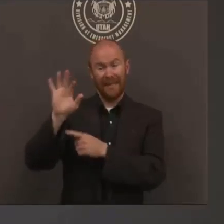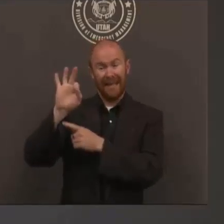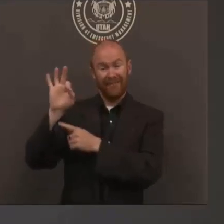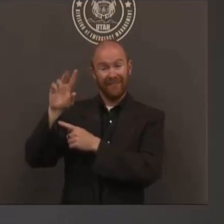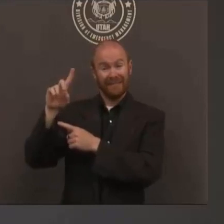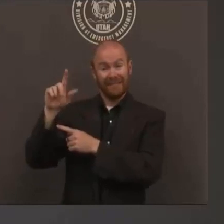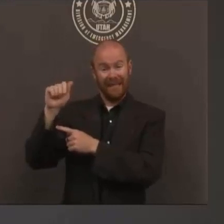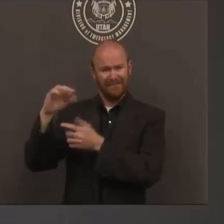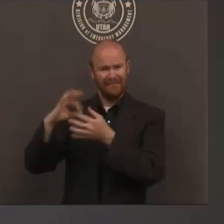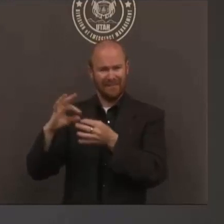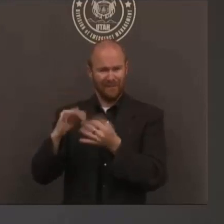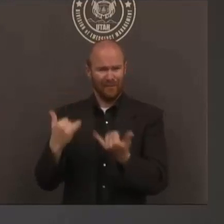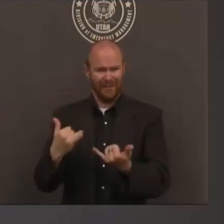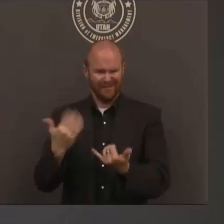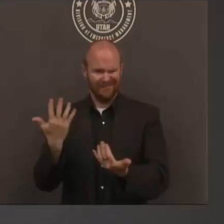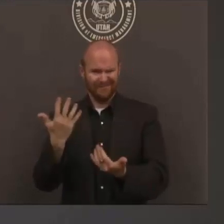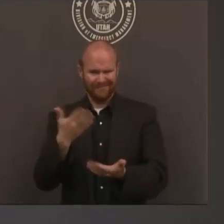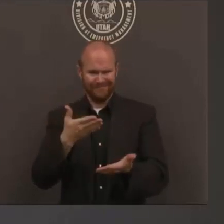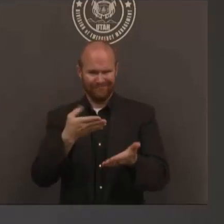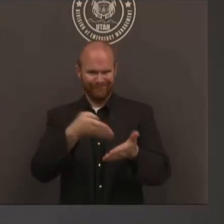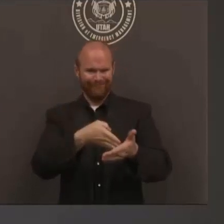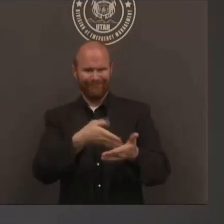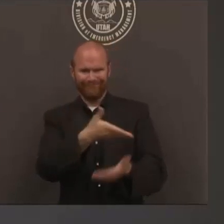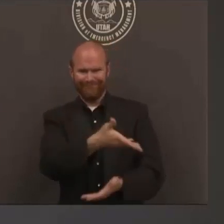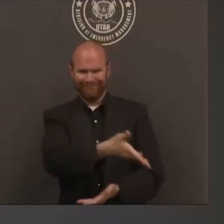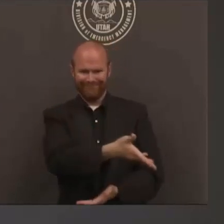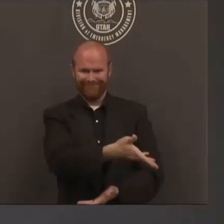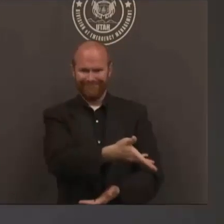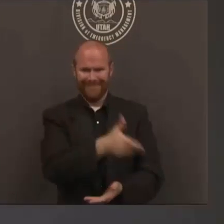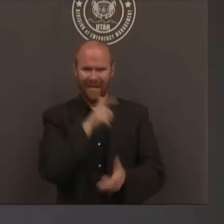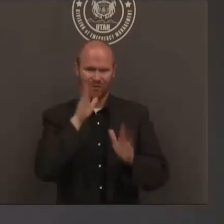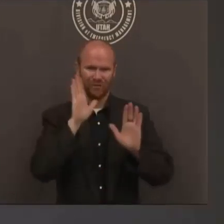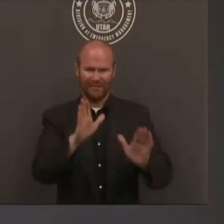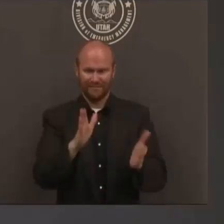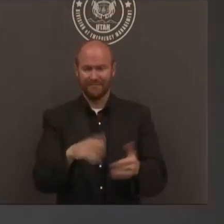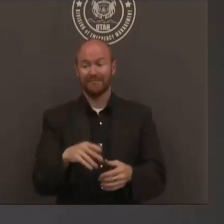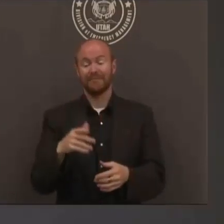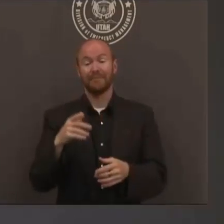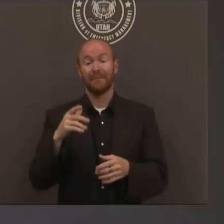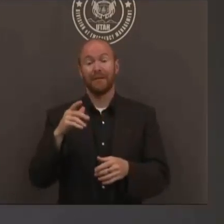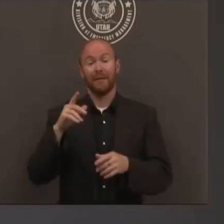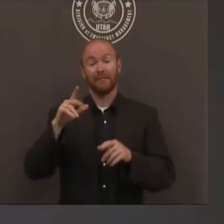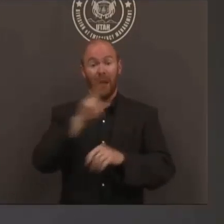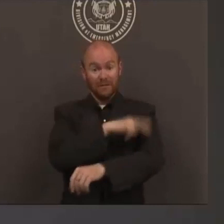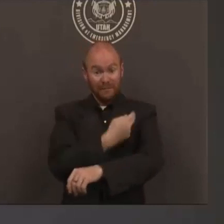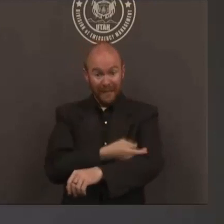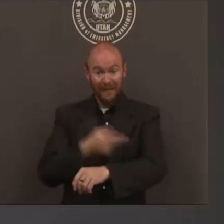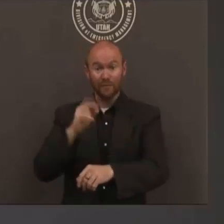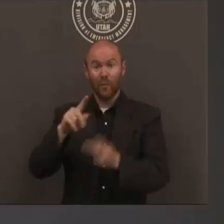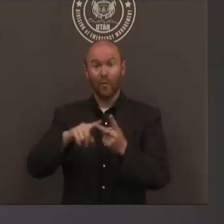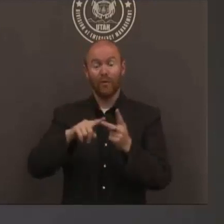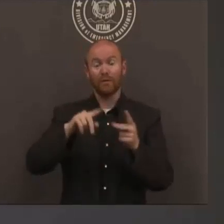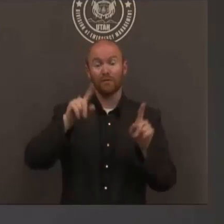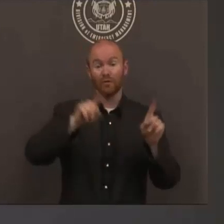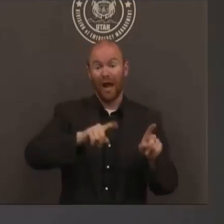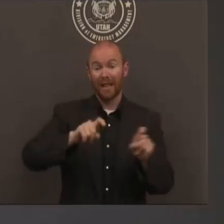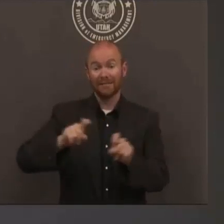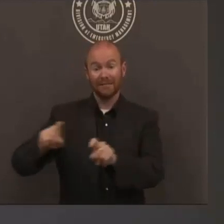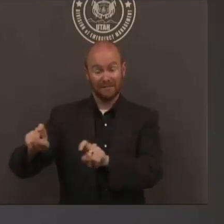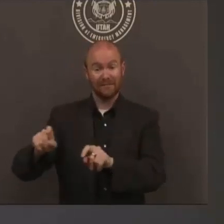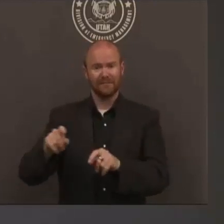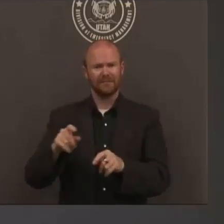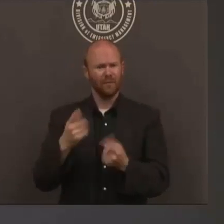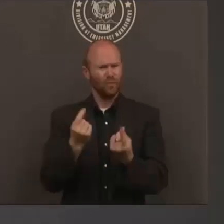that recommendation today against using it in hospitals or clinical trials, how does that impact what the state will do with